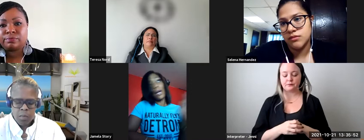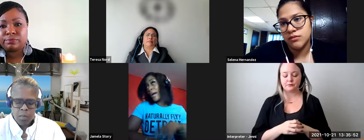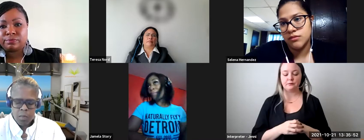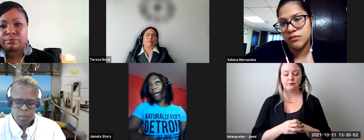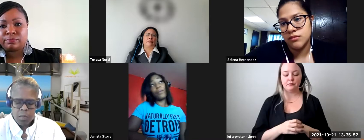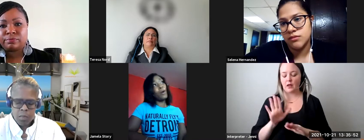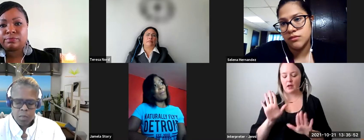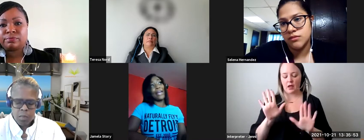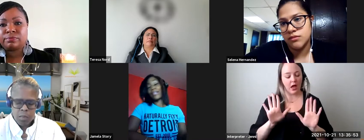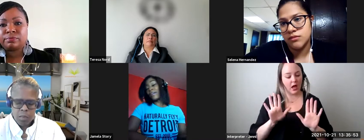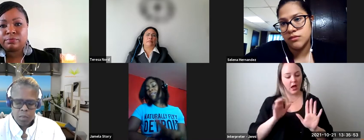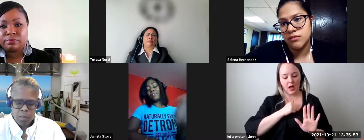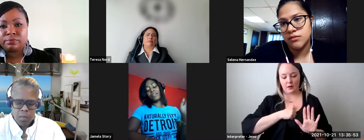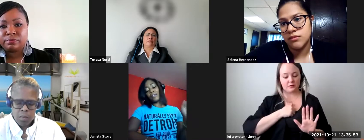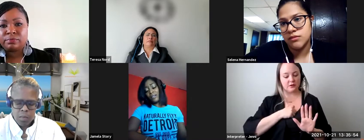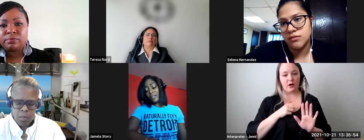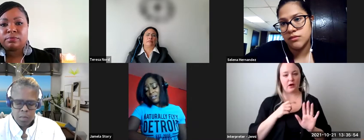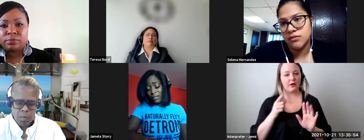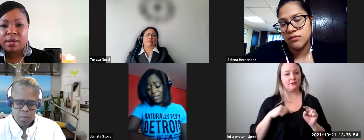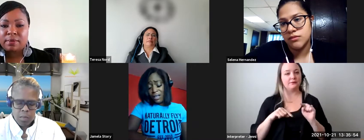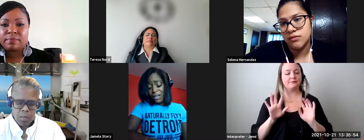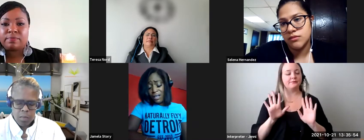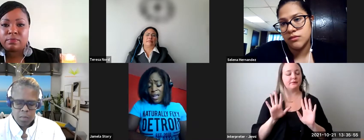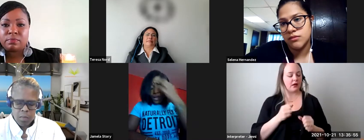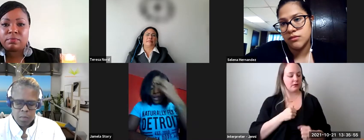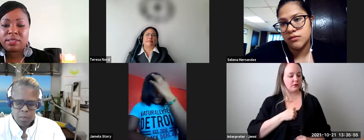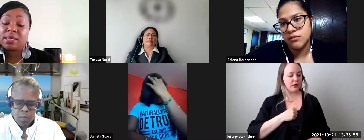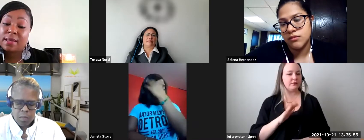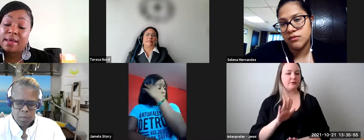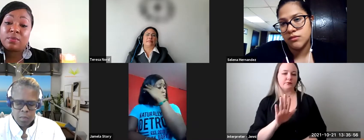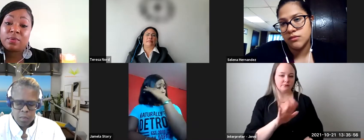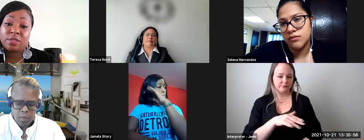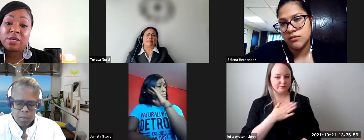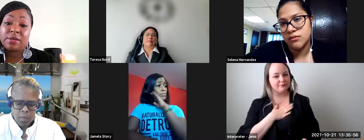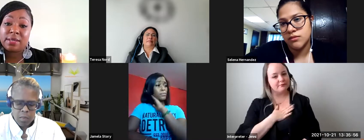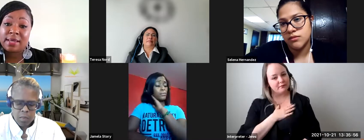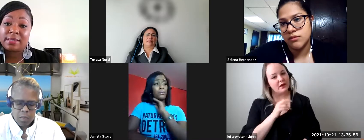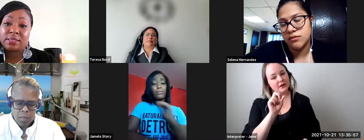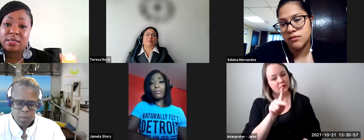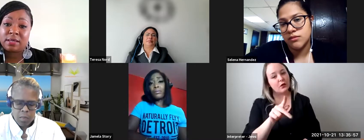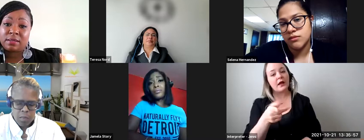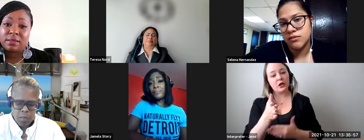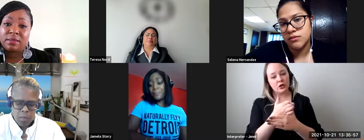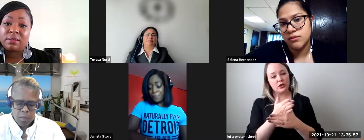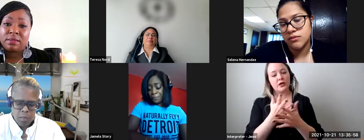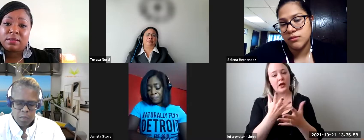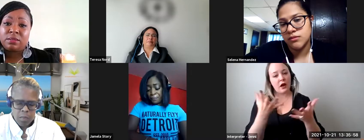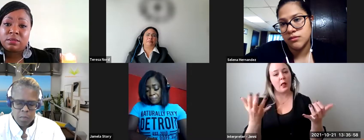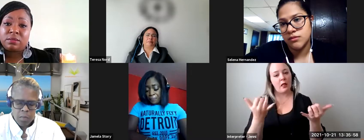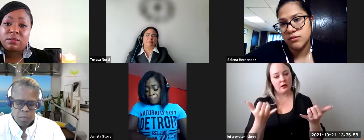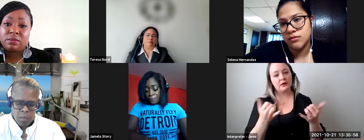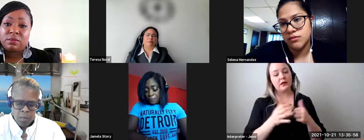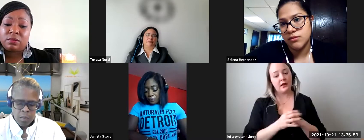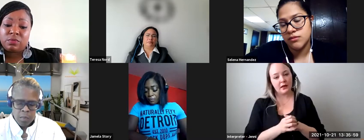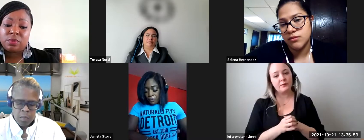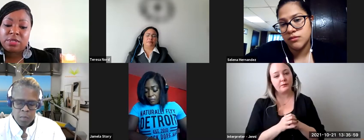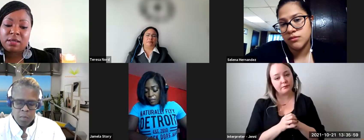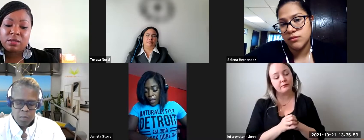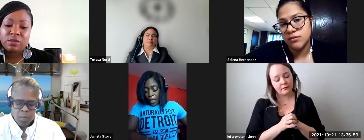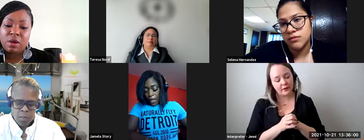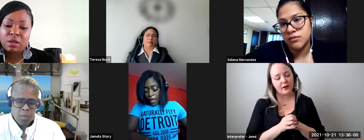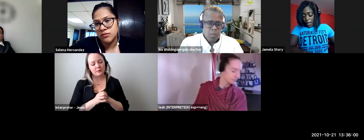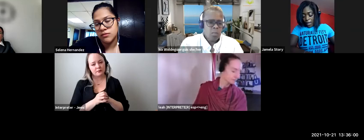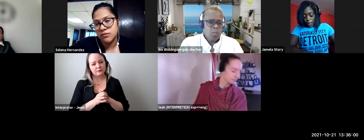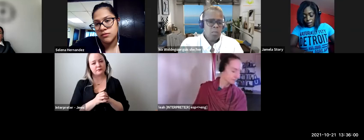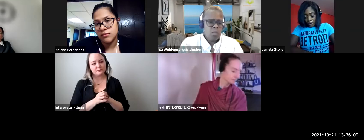I'm sorry, I'm going back there. That's okay. It's a lot. We're sharing a lot today. We're